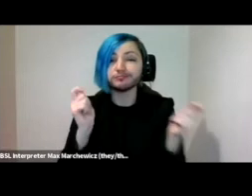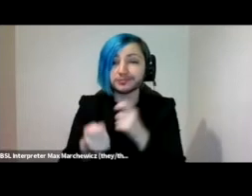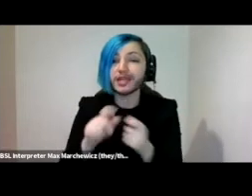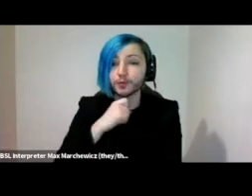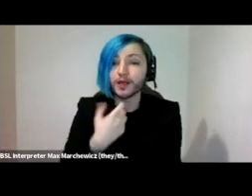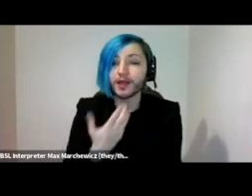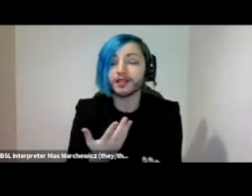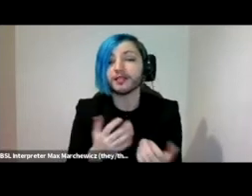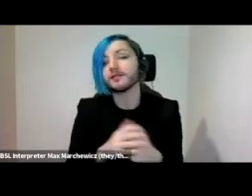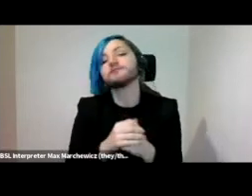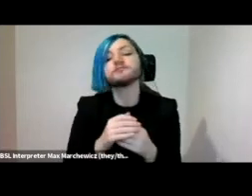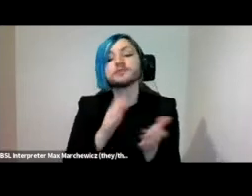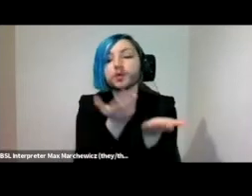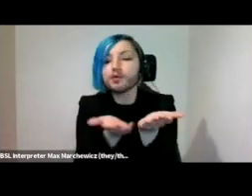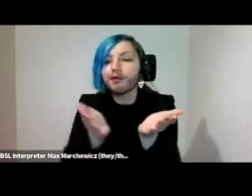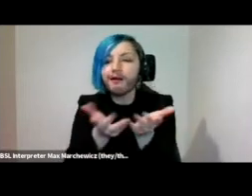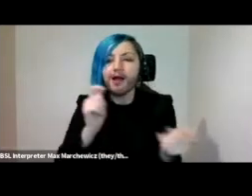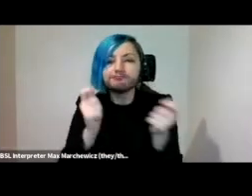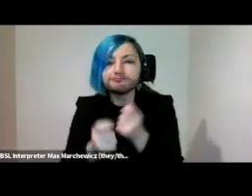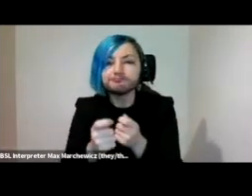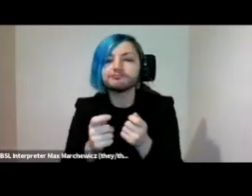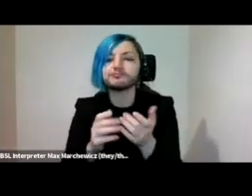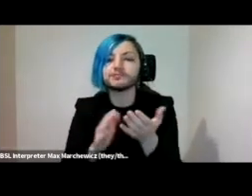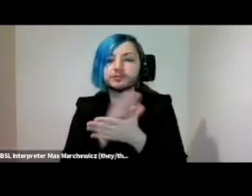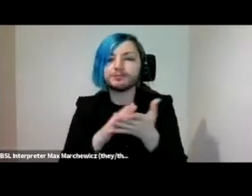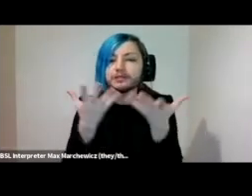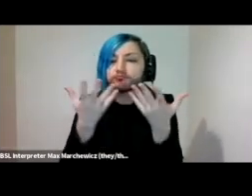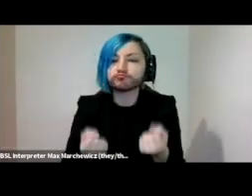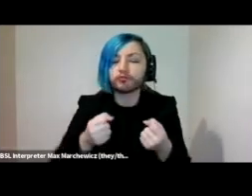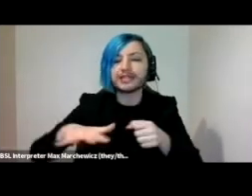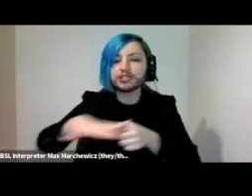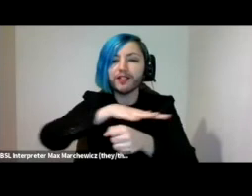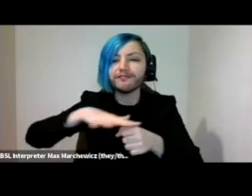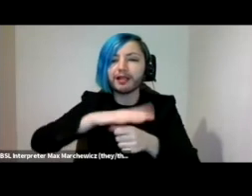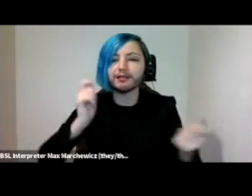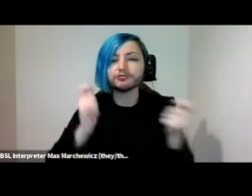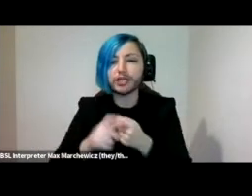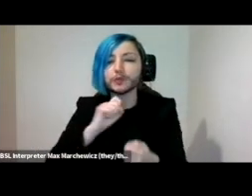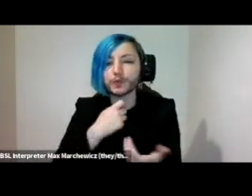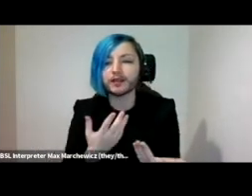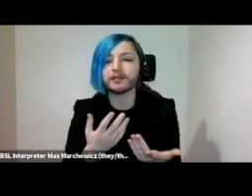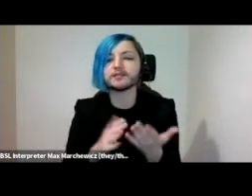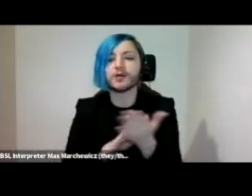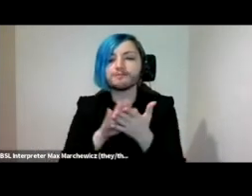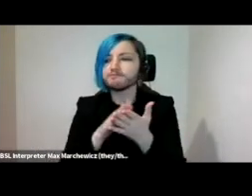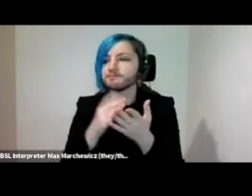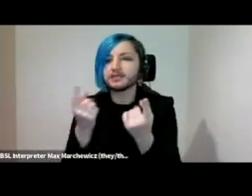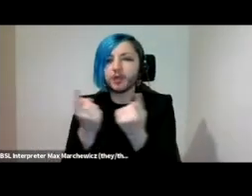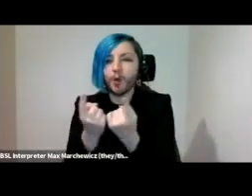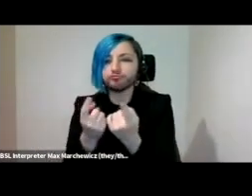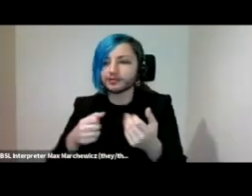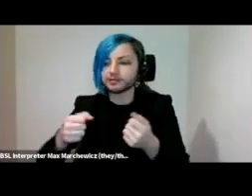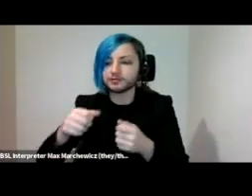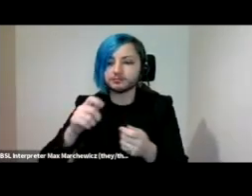in curvature is a change in the gravitational field. And as those objects move, those changes